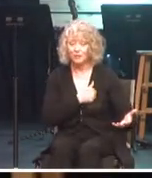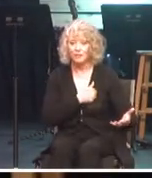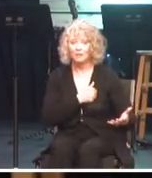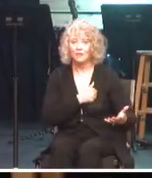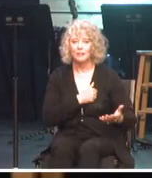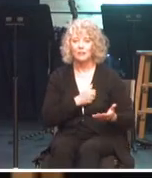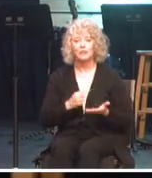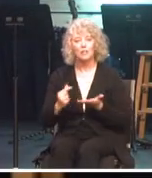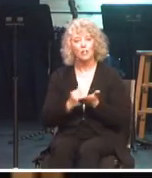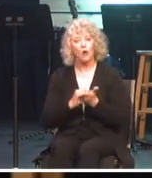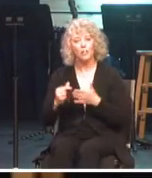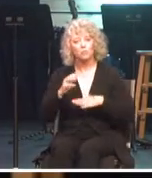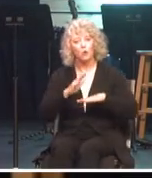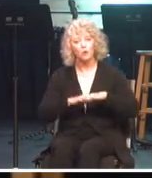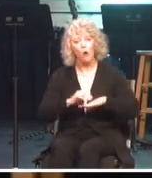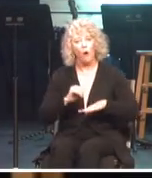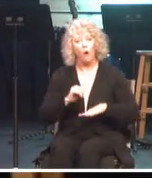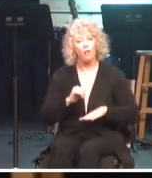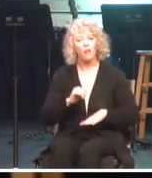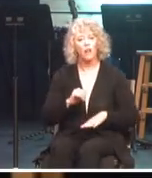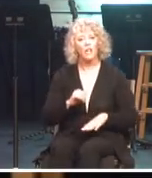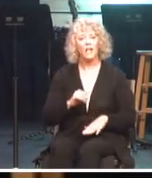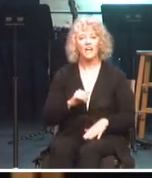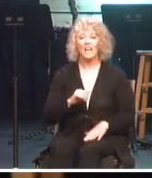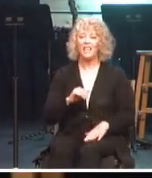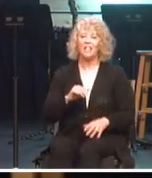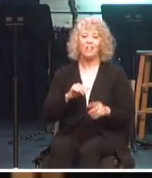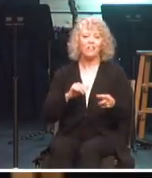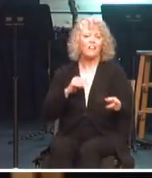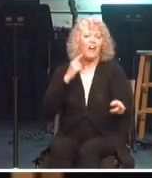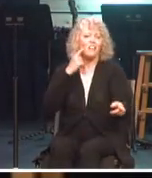Today's gospel call treats coming to Jesus as something anyone can do.